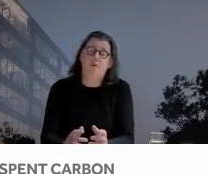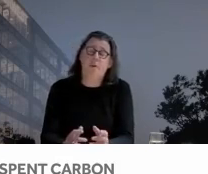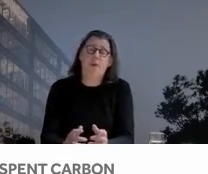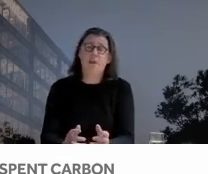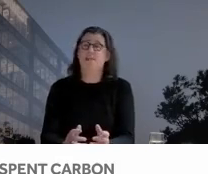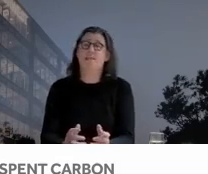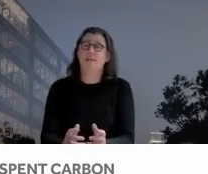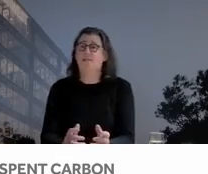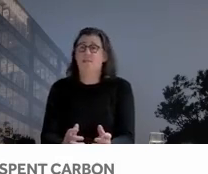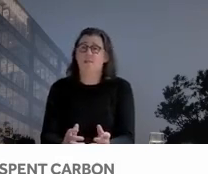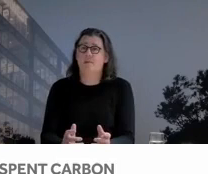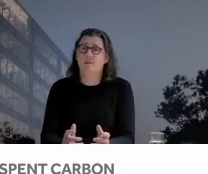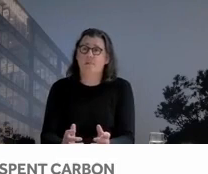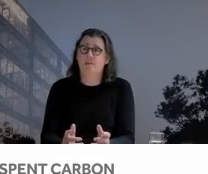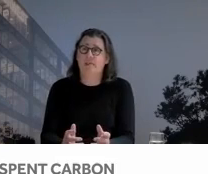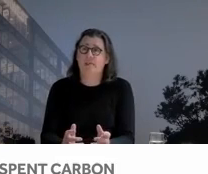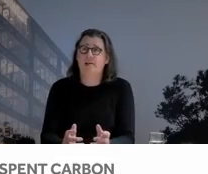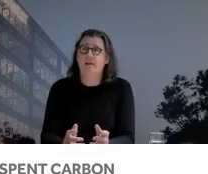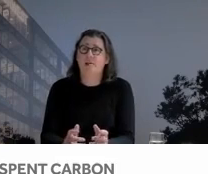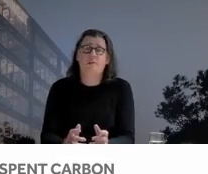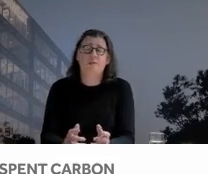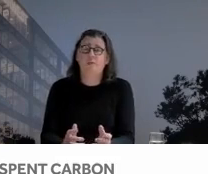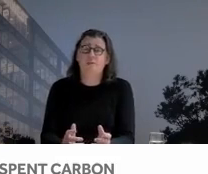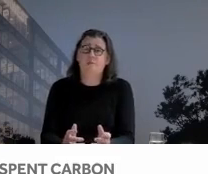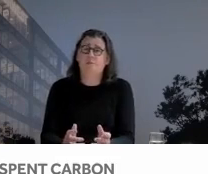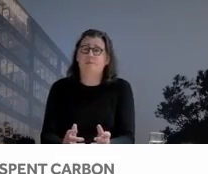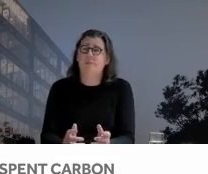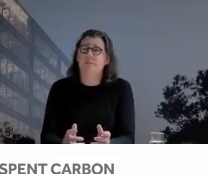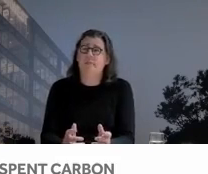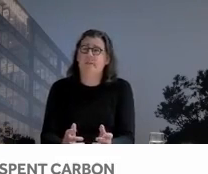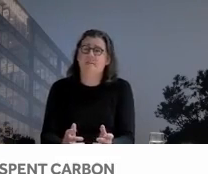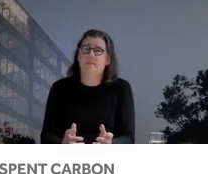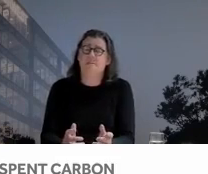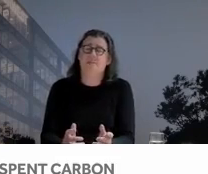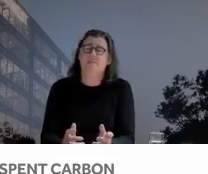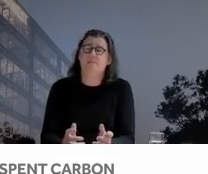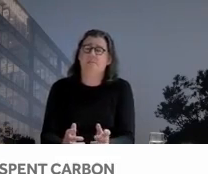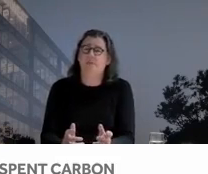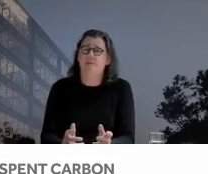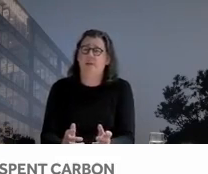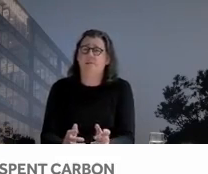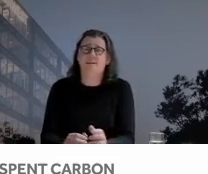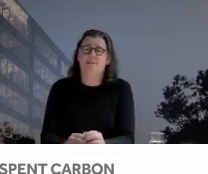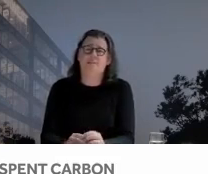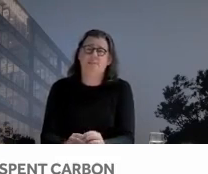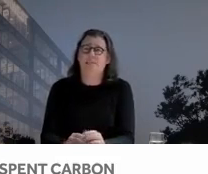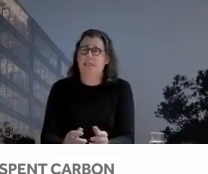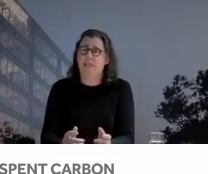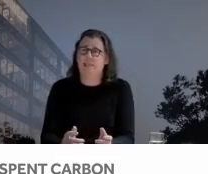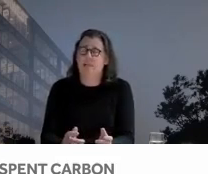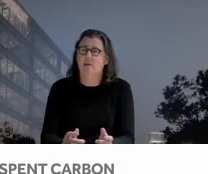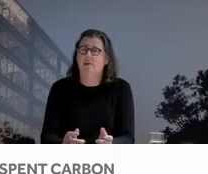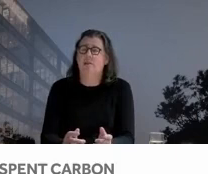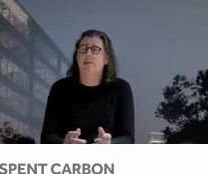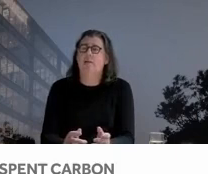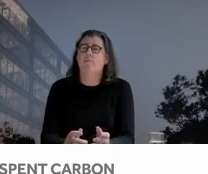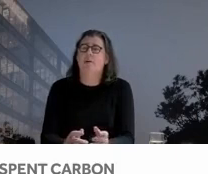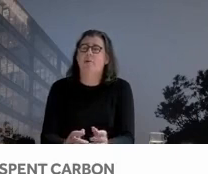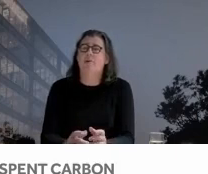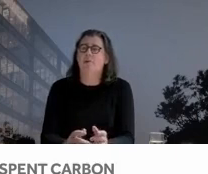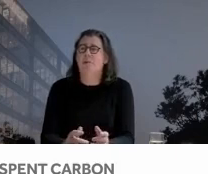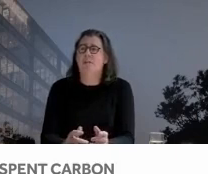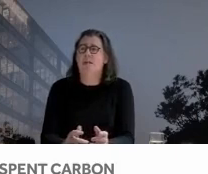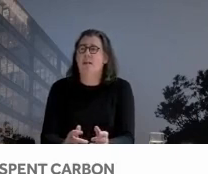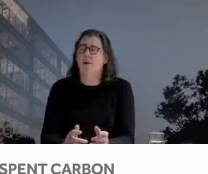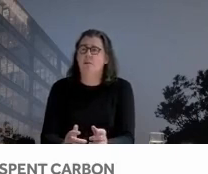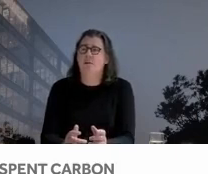the overall 19,000 square meter building of only 21 kilograms of CO2 a meter squared. That's ridiculously low. But